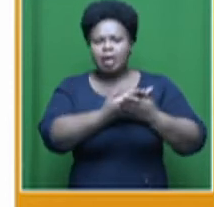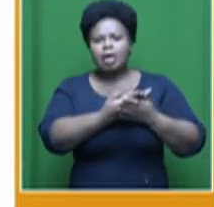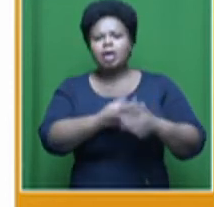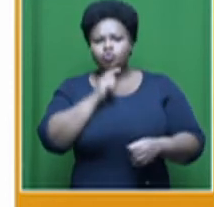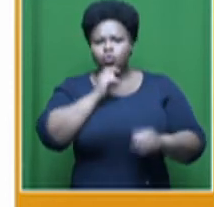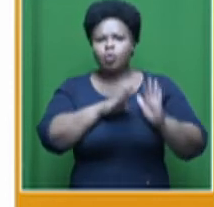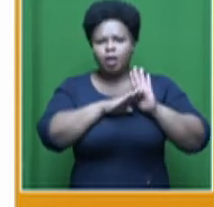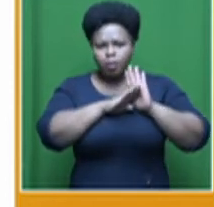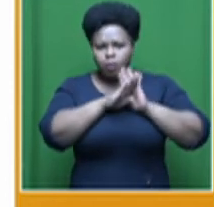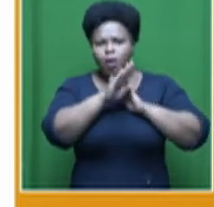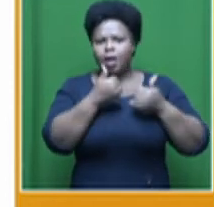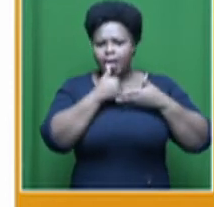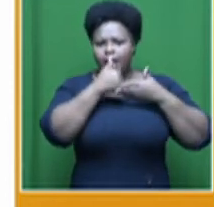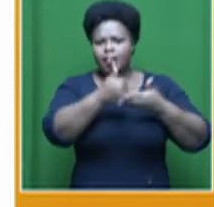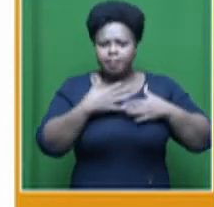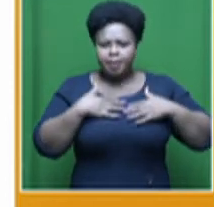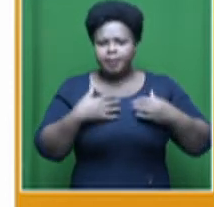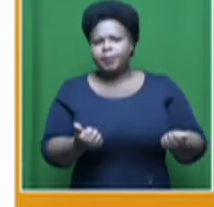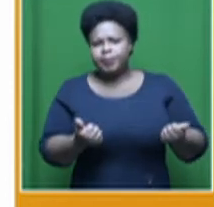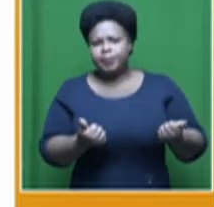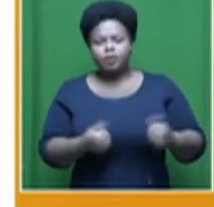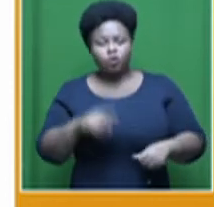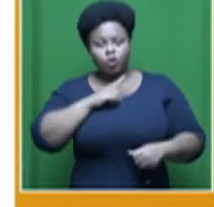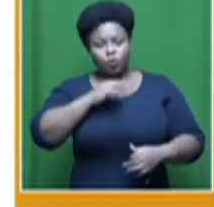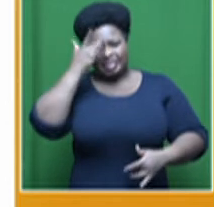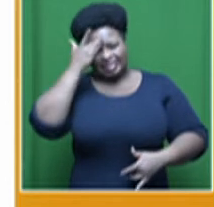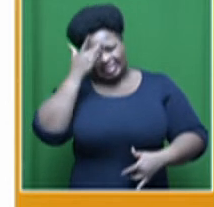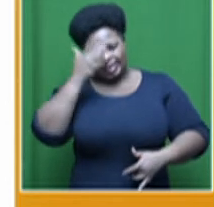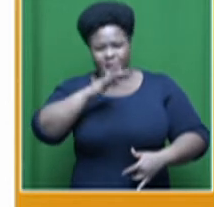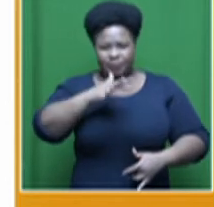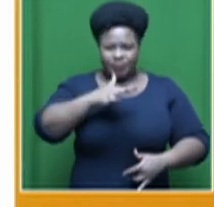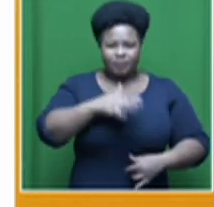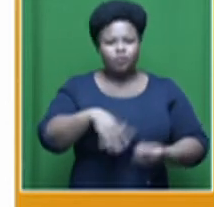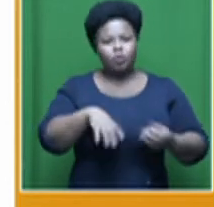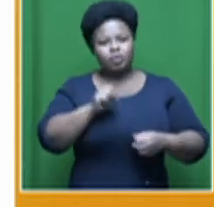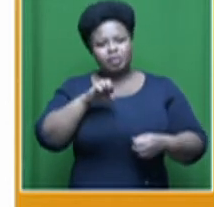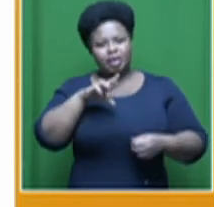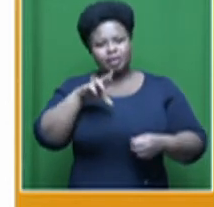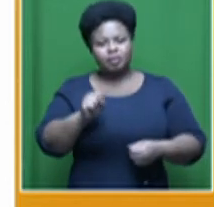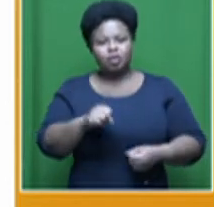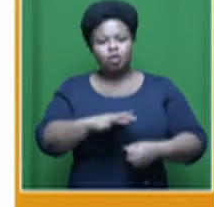and moderate illness from the SARS-CoV-2 virus.